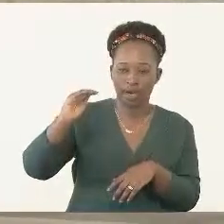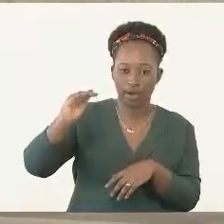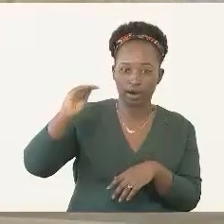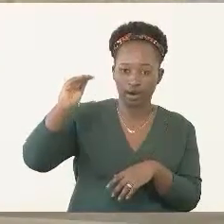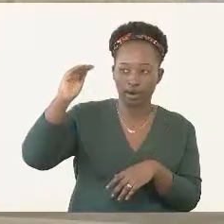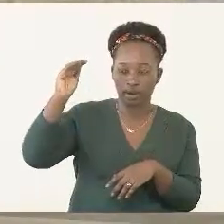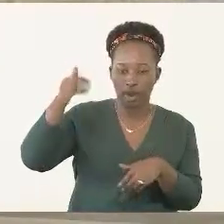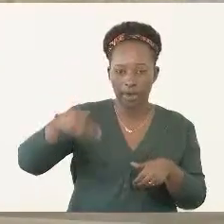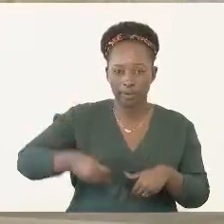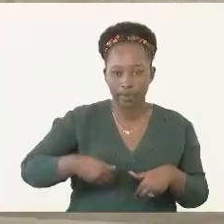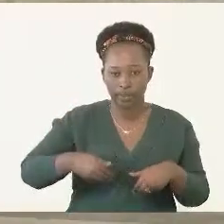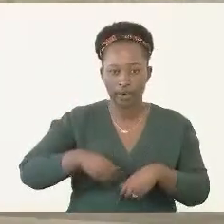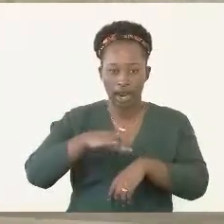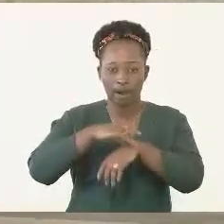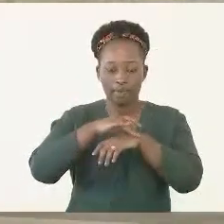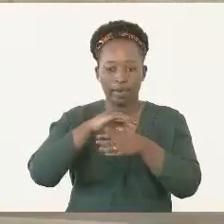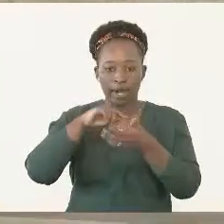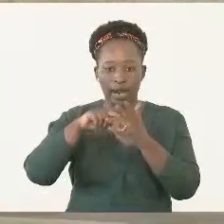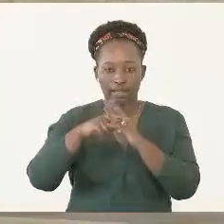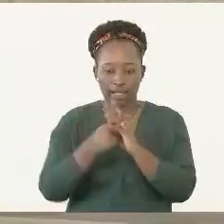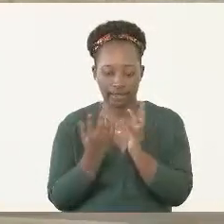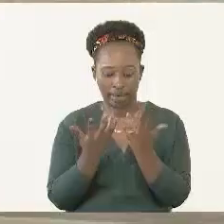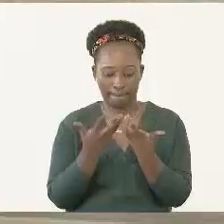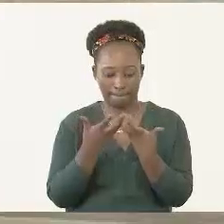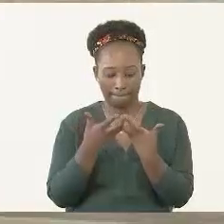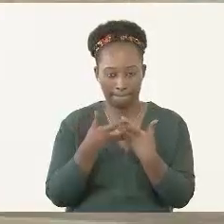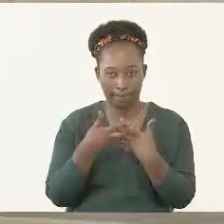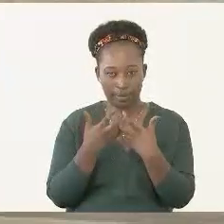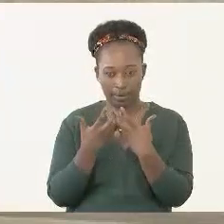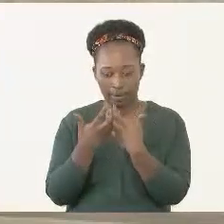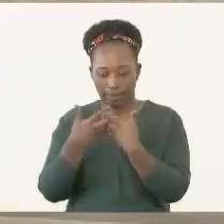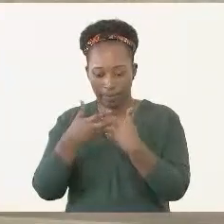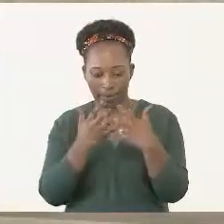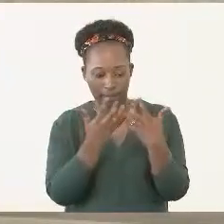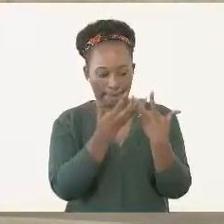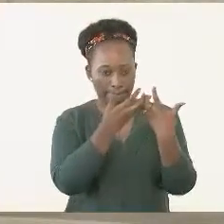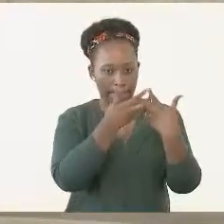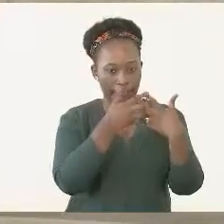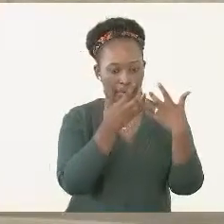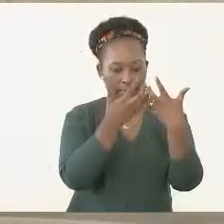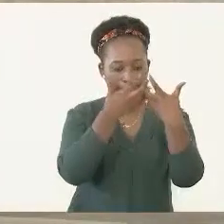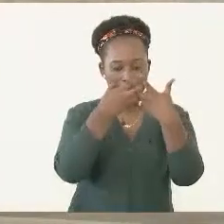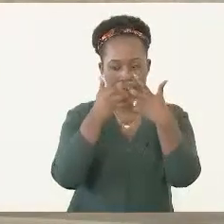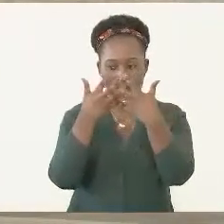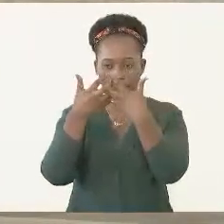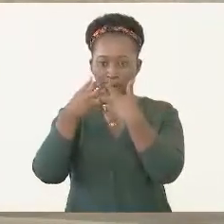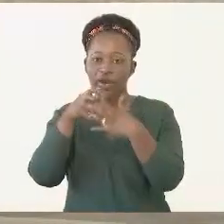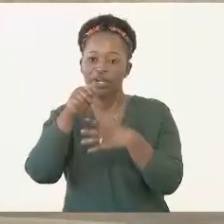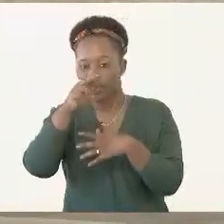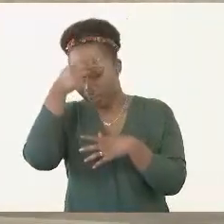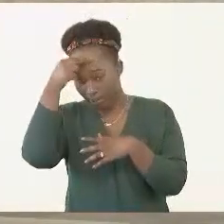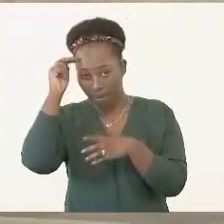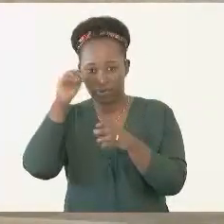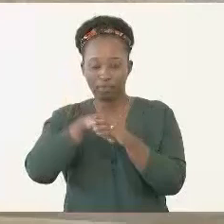adolescent stage, bones start to fuse together, to fuse together, to fuse together. That's why in